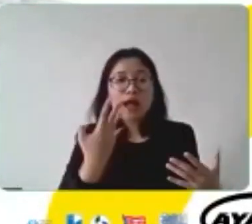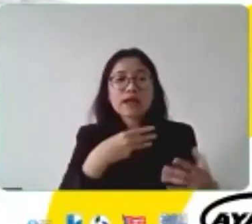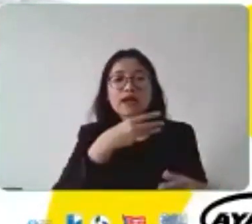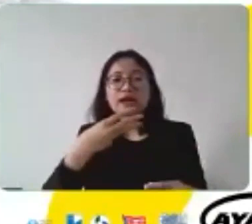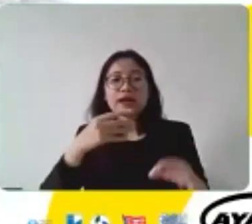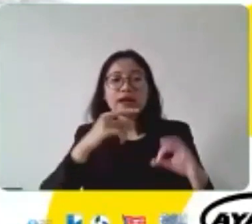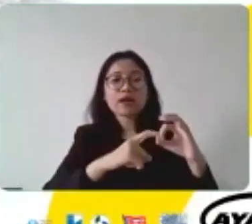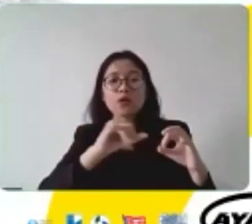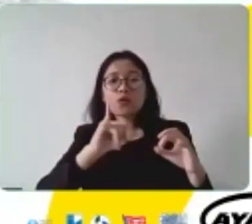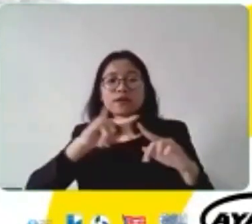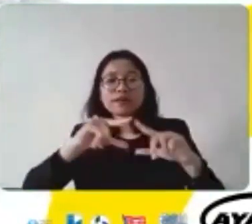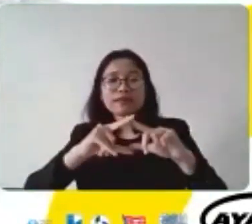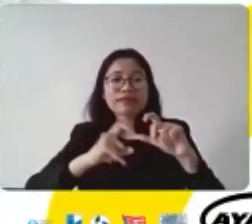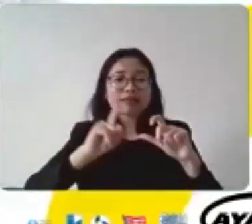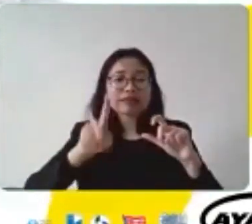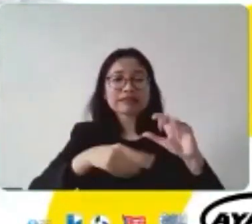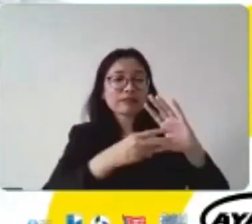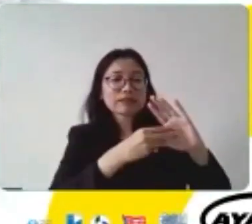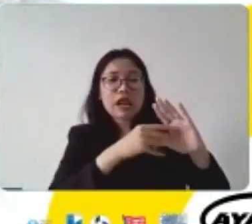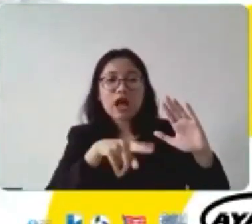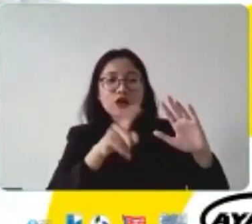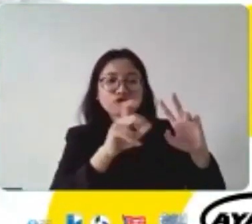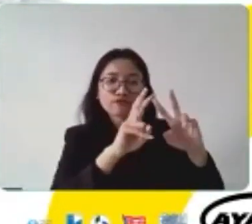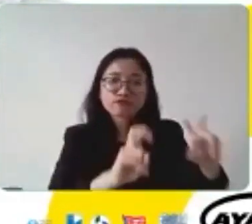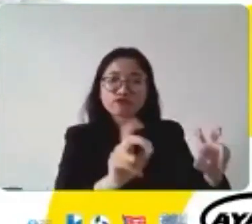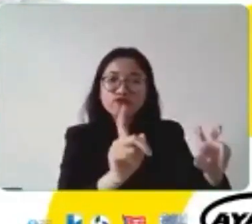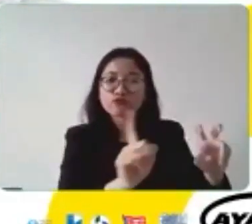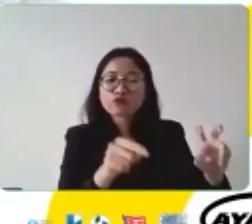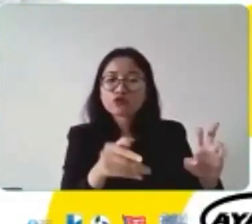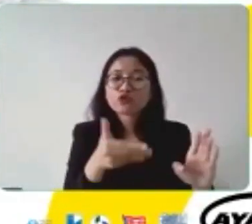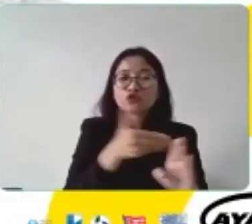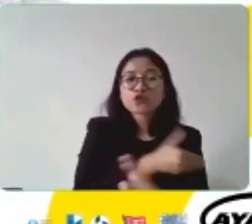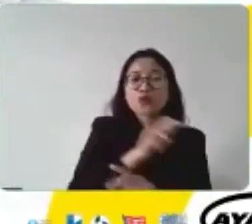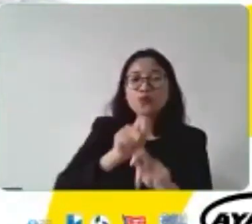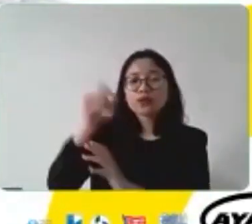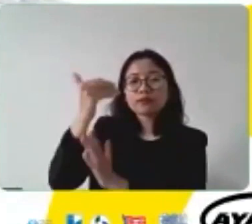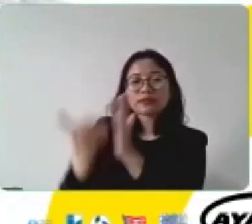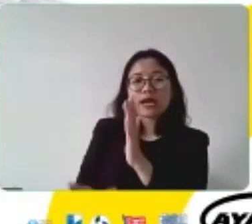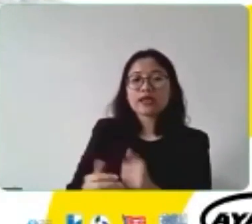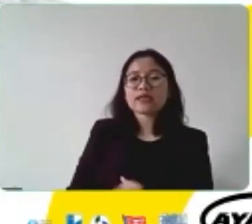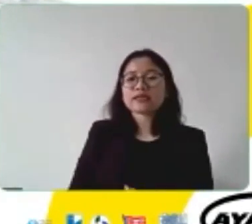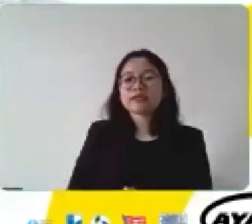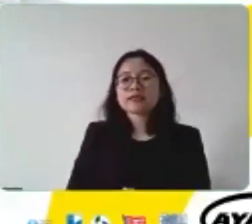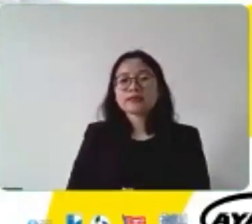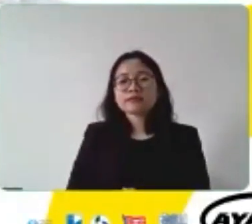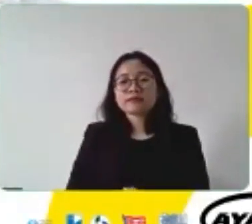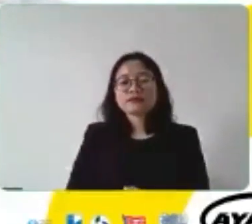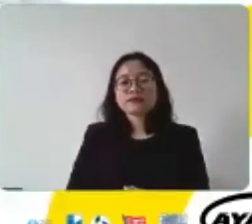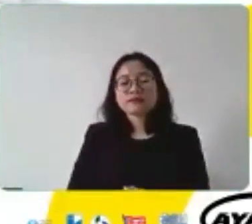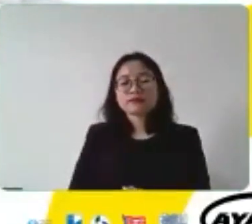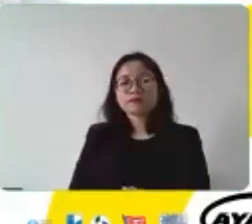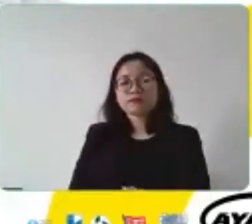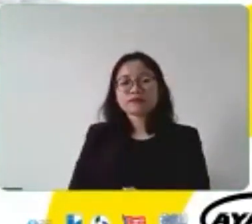of mask. The paper mask and surgical mask don't work very well. So you've got to use P2 mask or